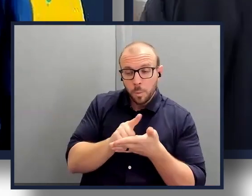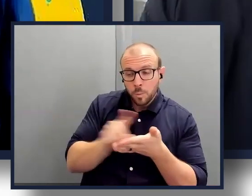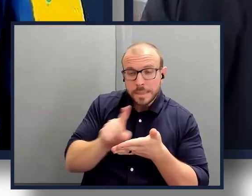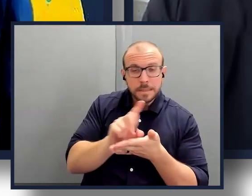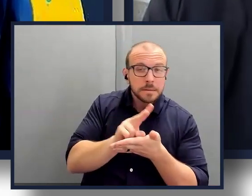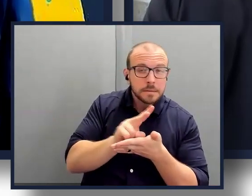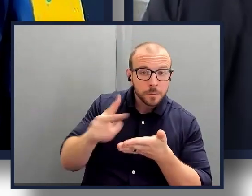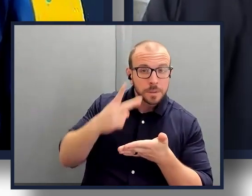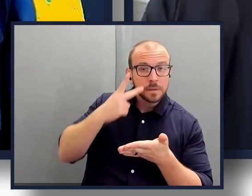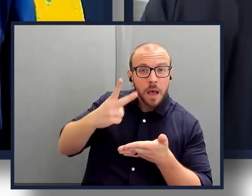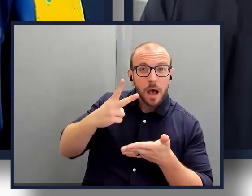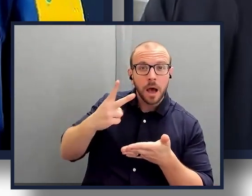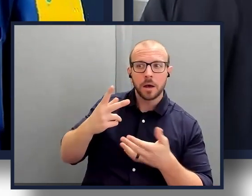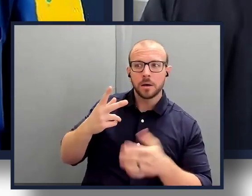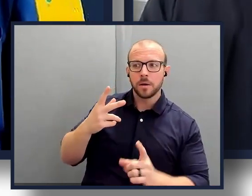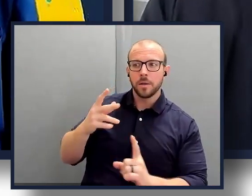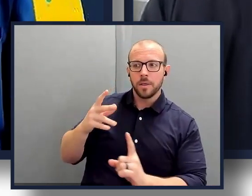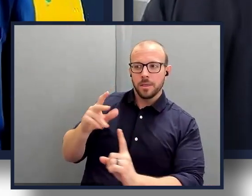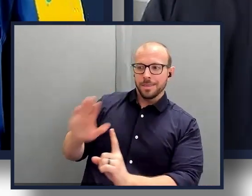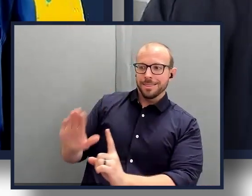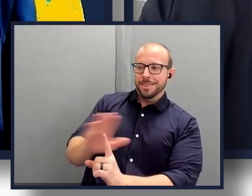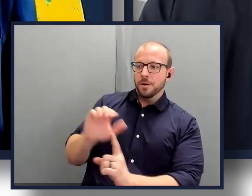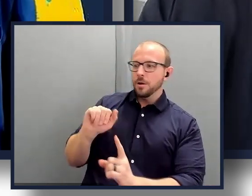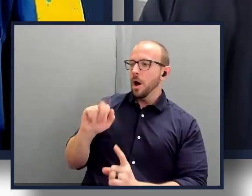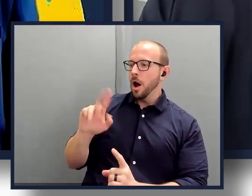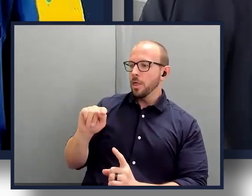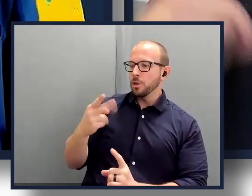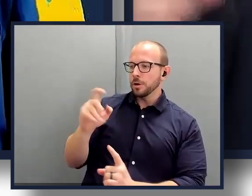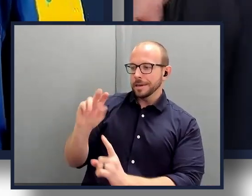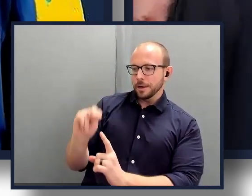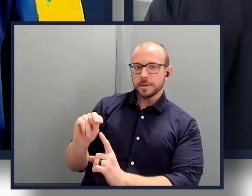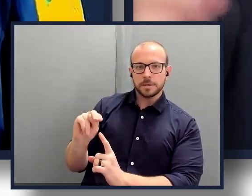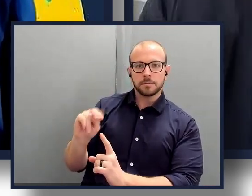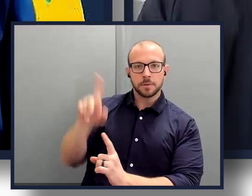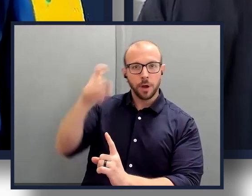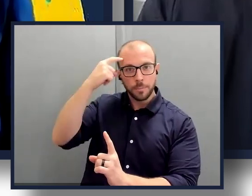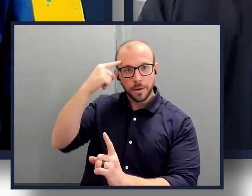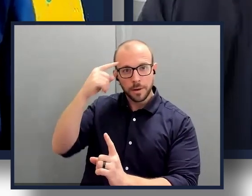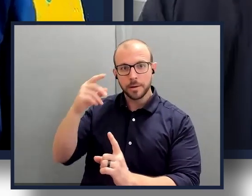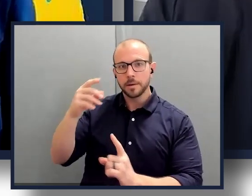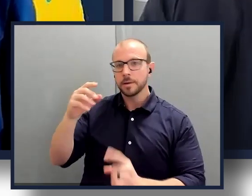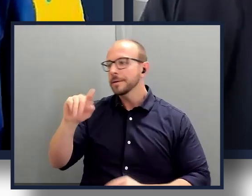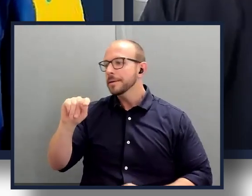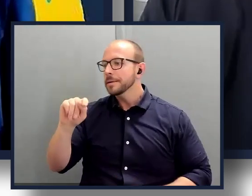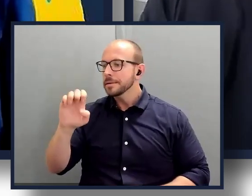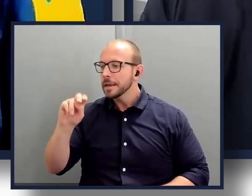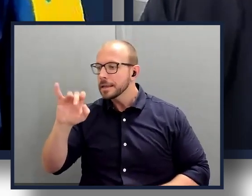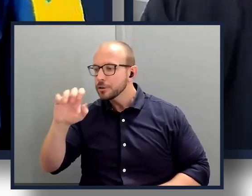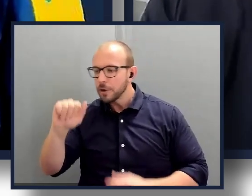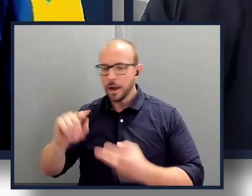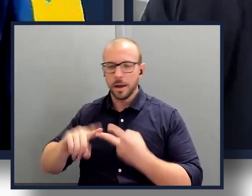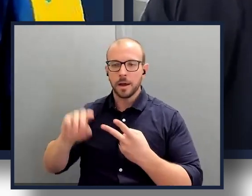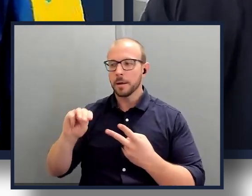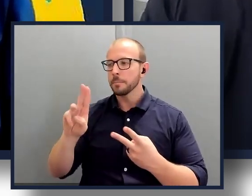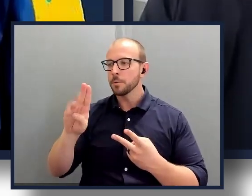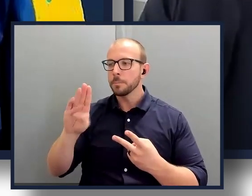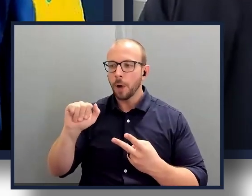these decades-long authoritarians, Ben Ali in Tunisia, Mubarak in